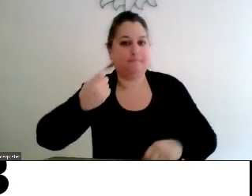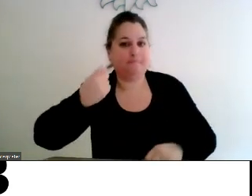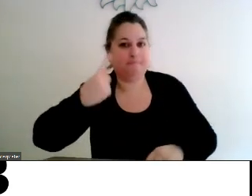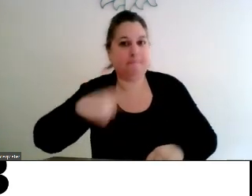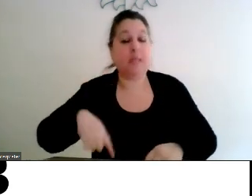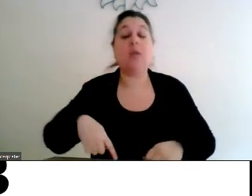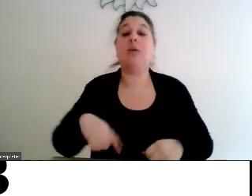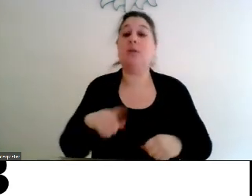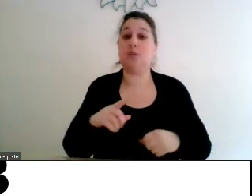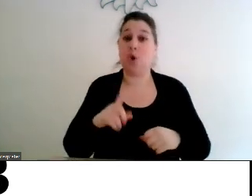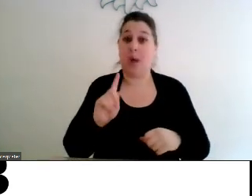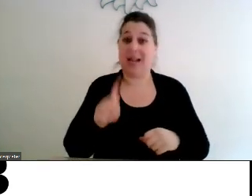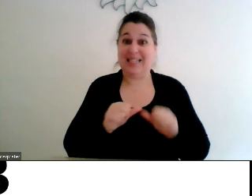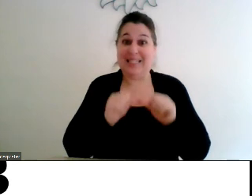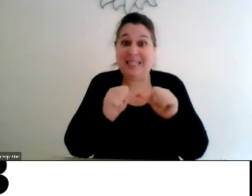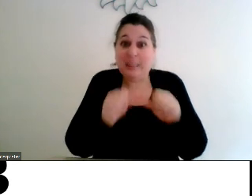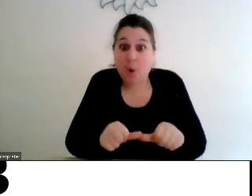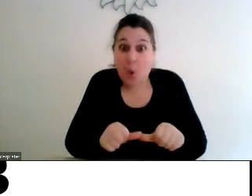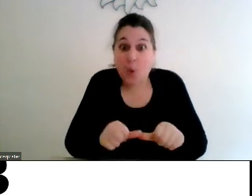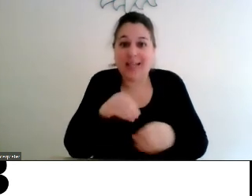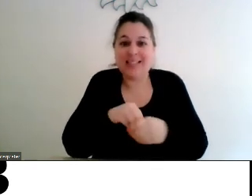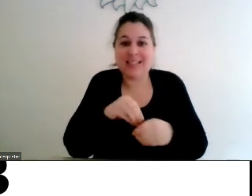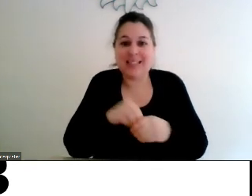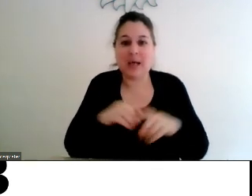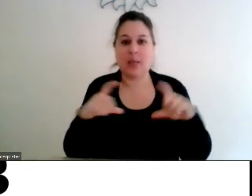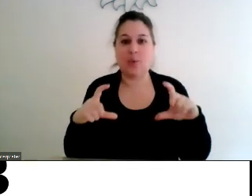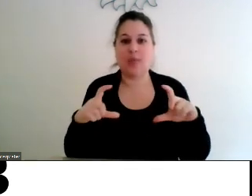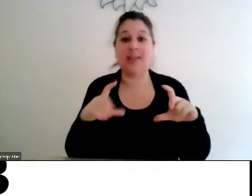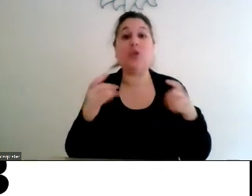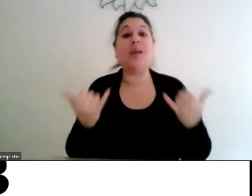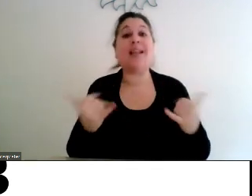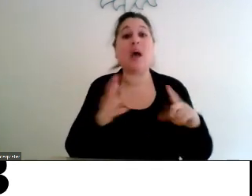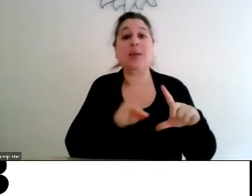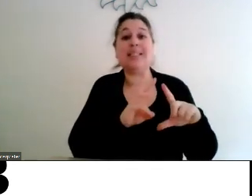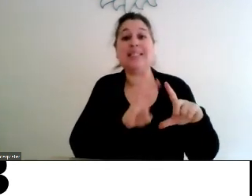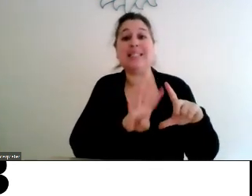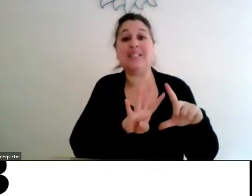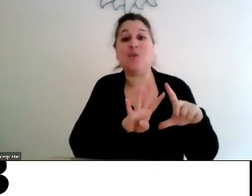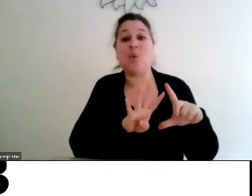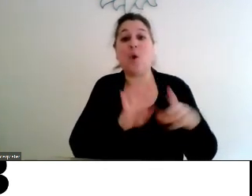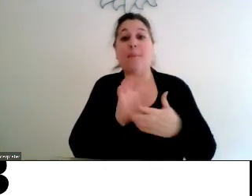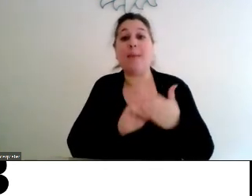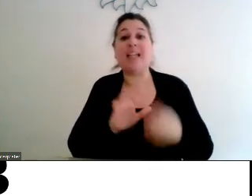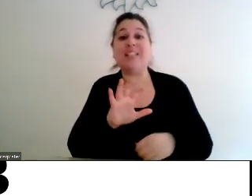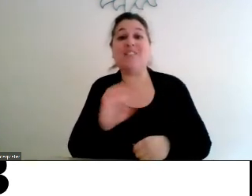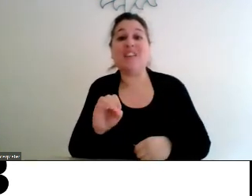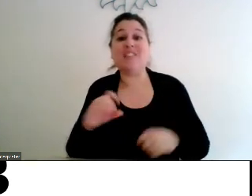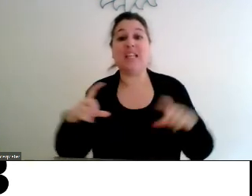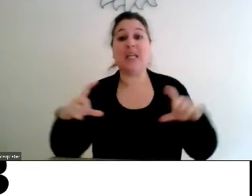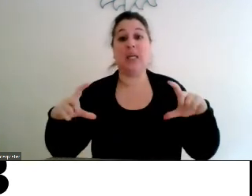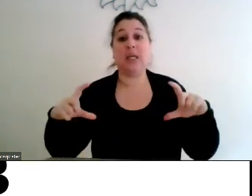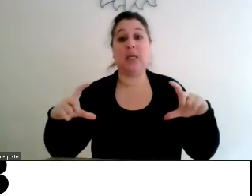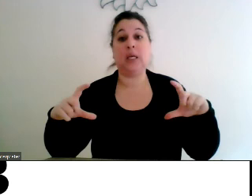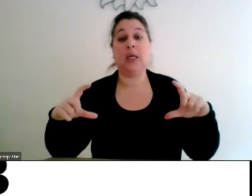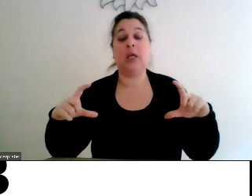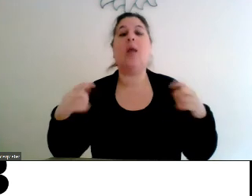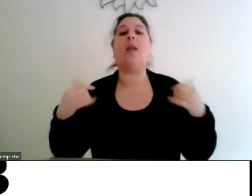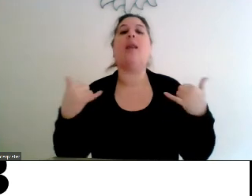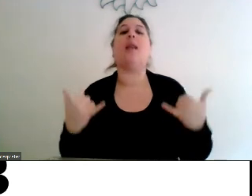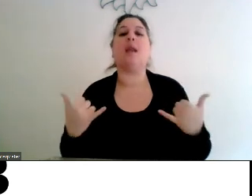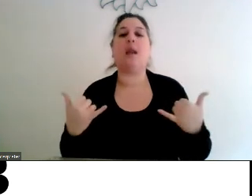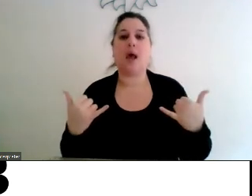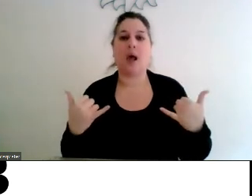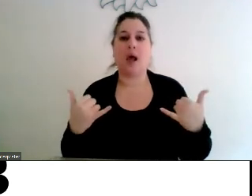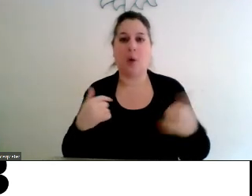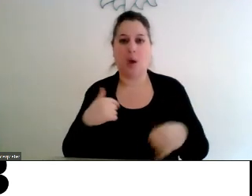So 64 minus 50 equals 14. Now I can get rid of those